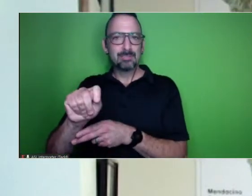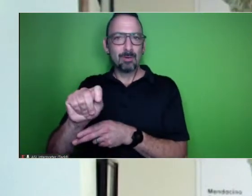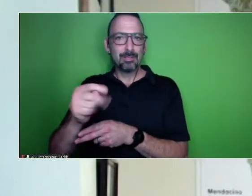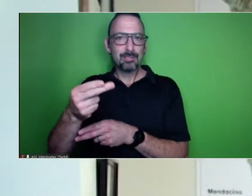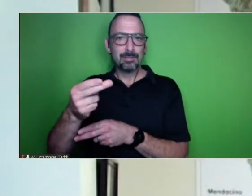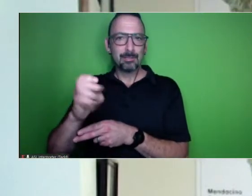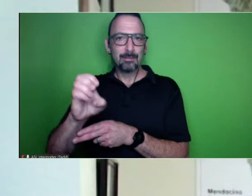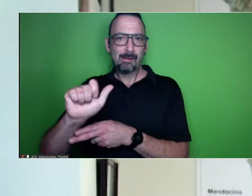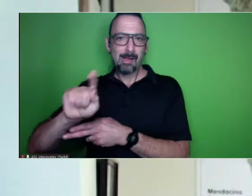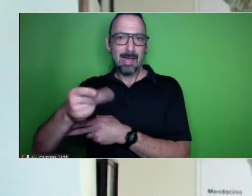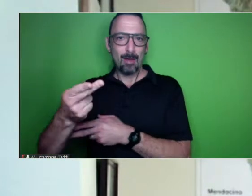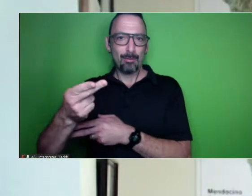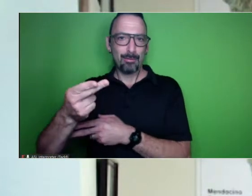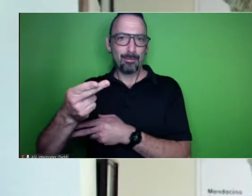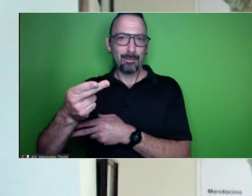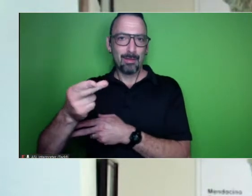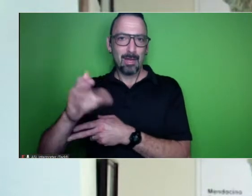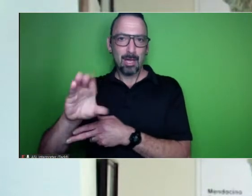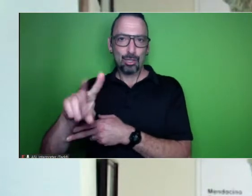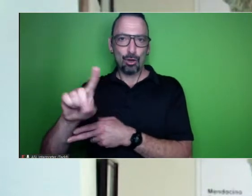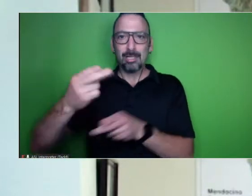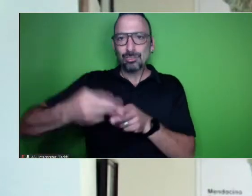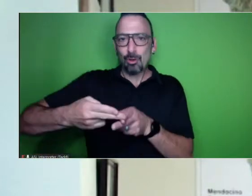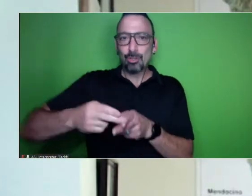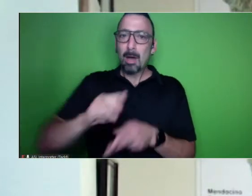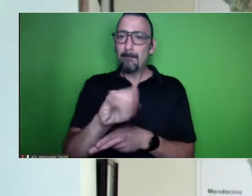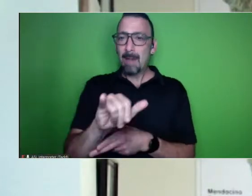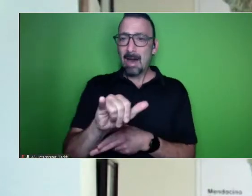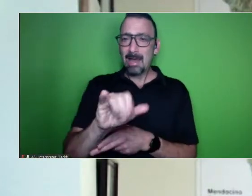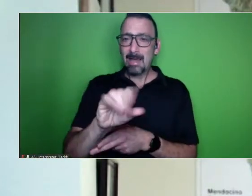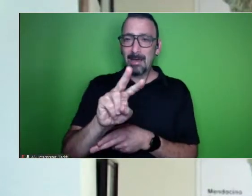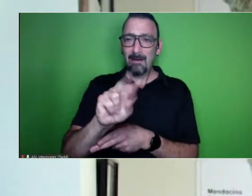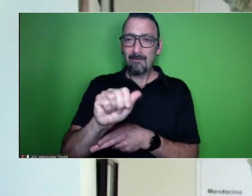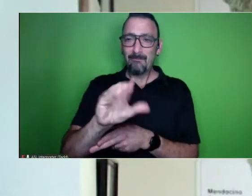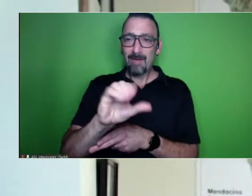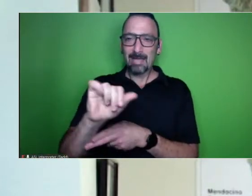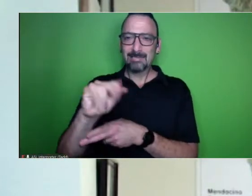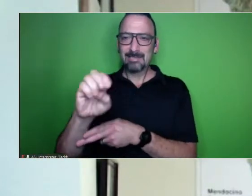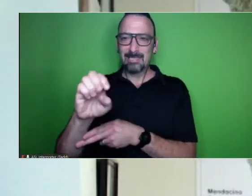through My Vaccine Record. It's all one word,